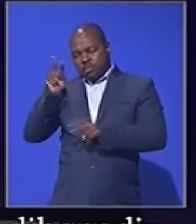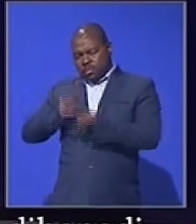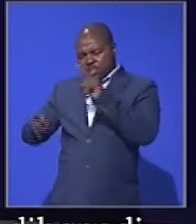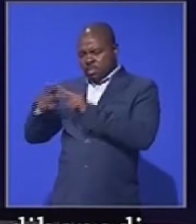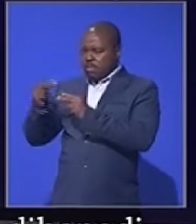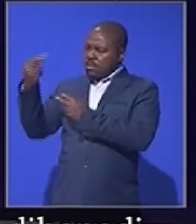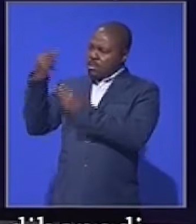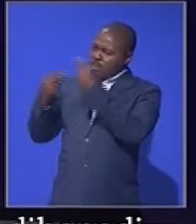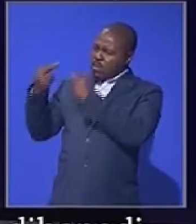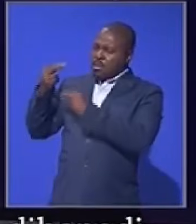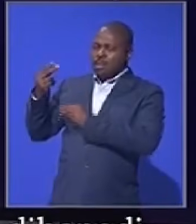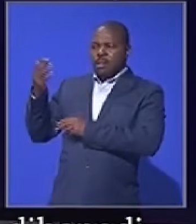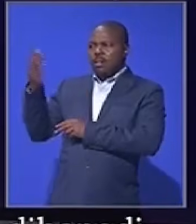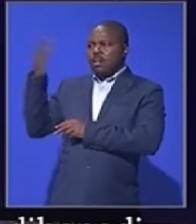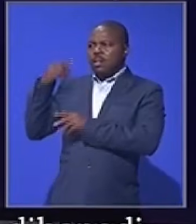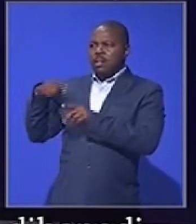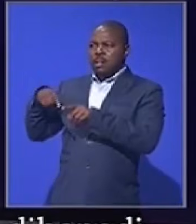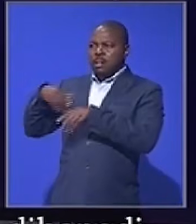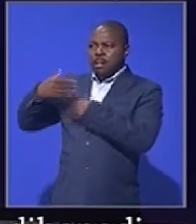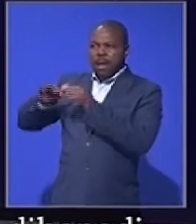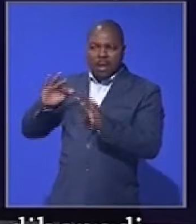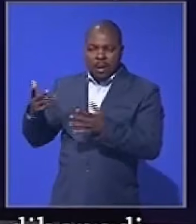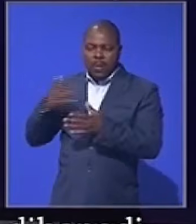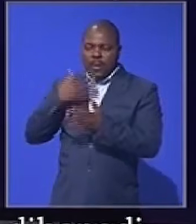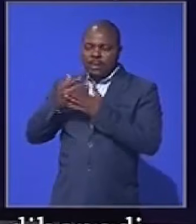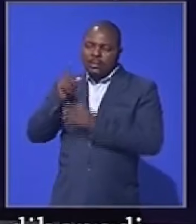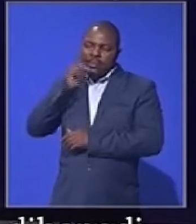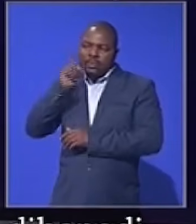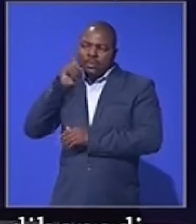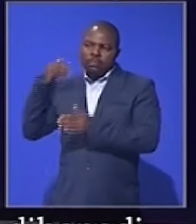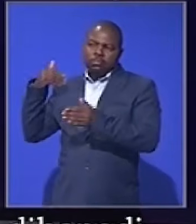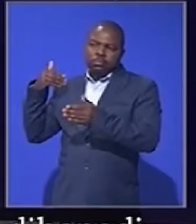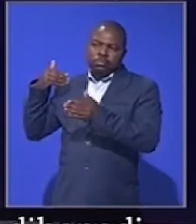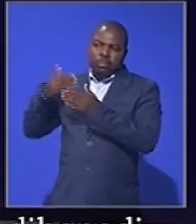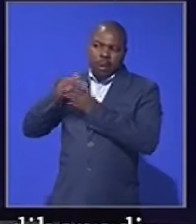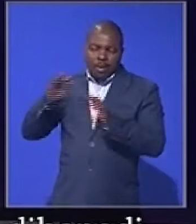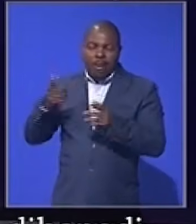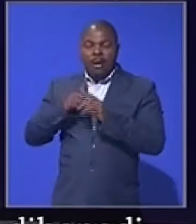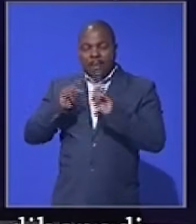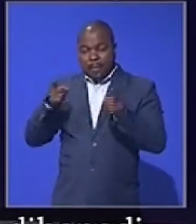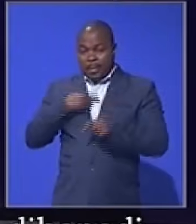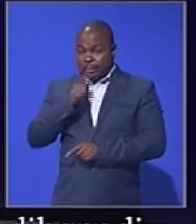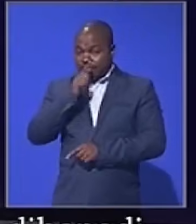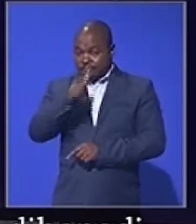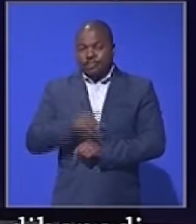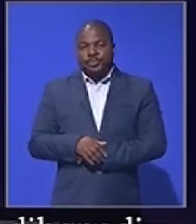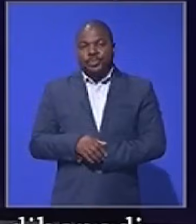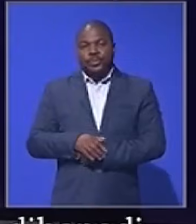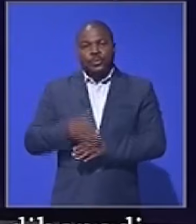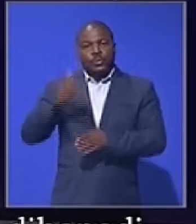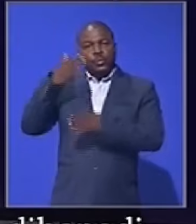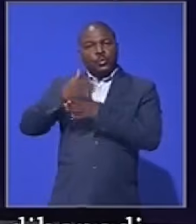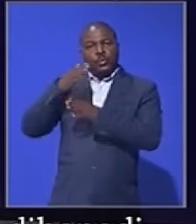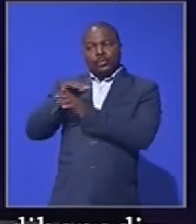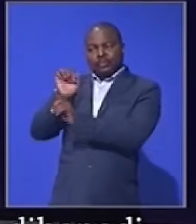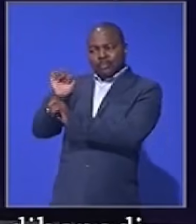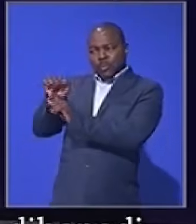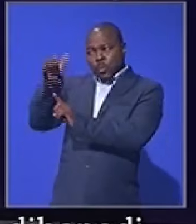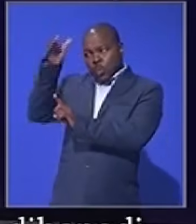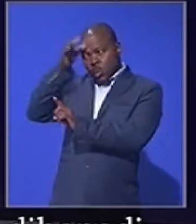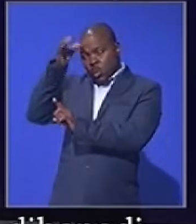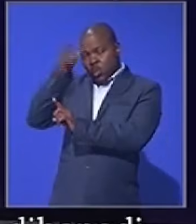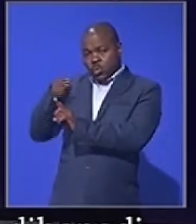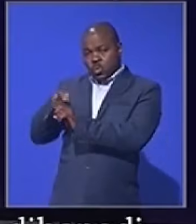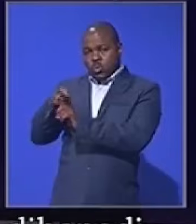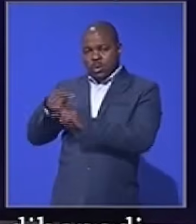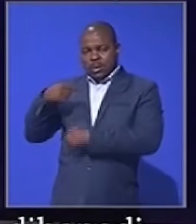season ke mo re tla go dula ra kgona go senka gore na leeto le sepela jwang but a masele gore mošomo mo botse o coach ya o berekileng